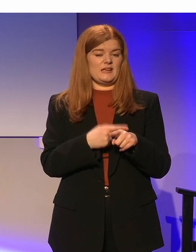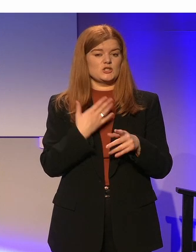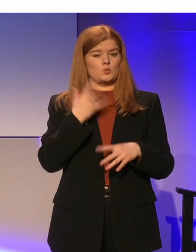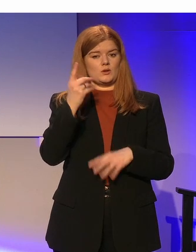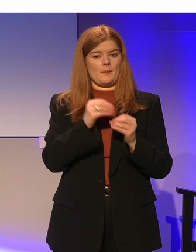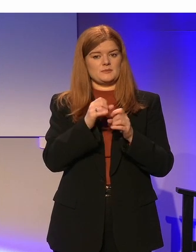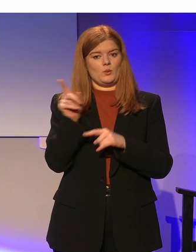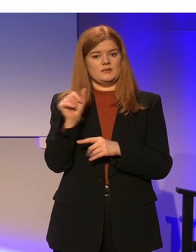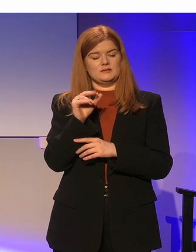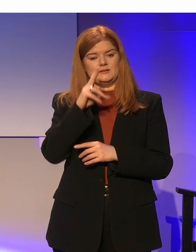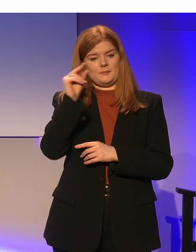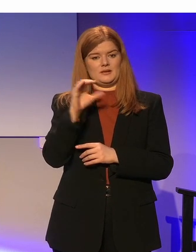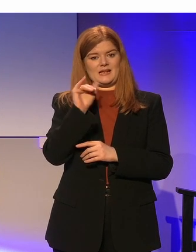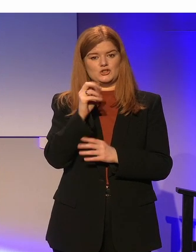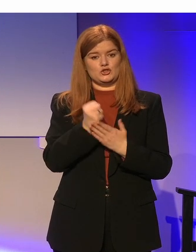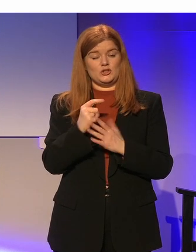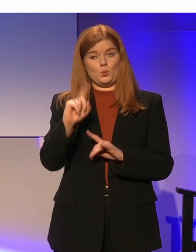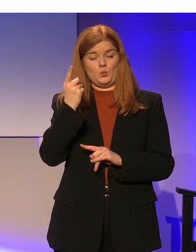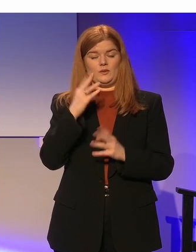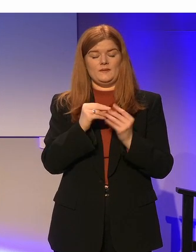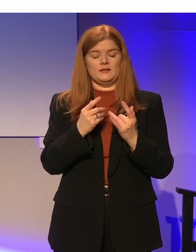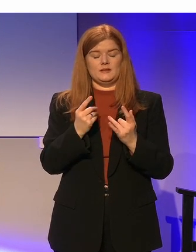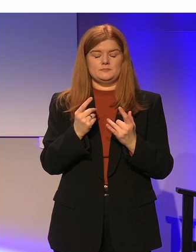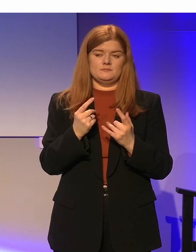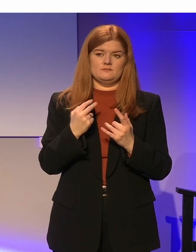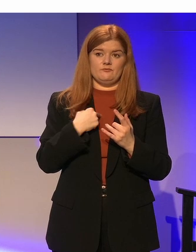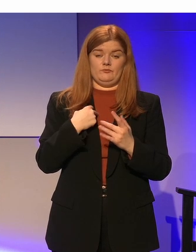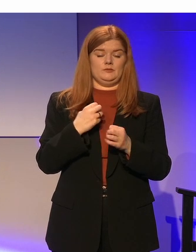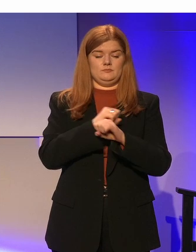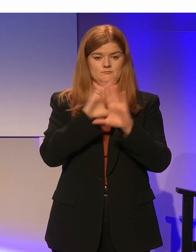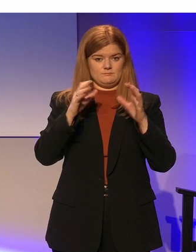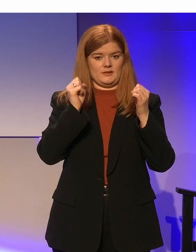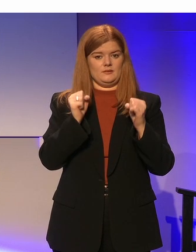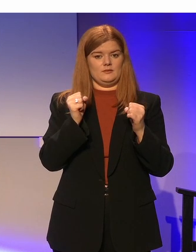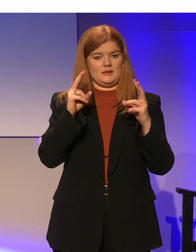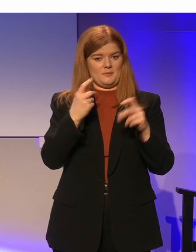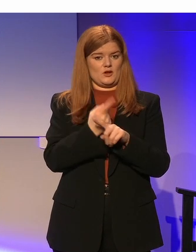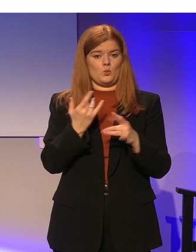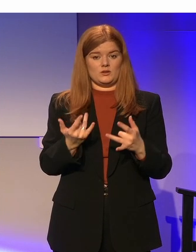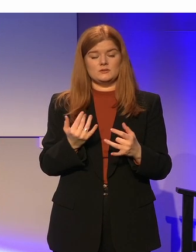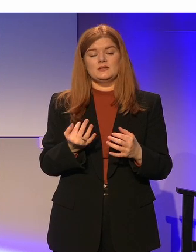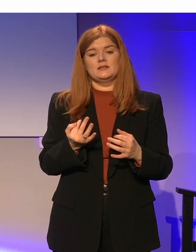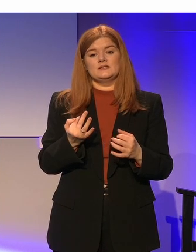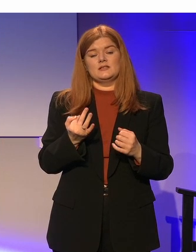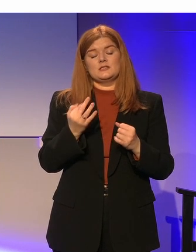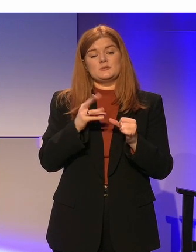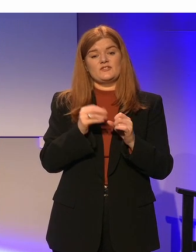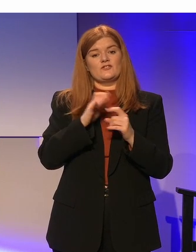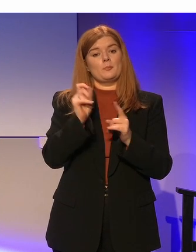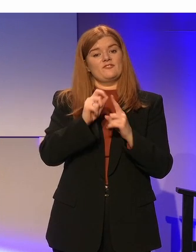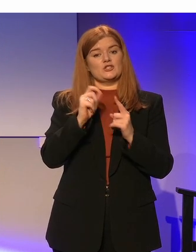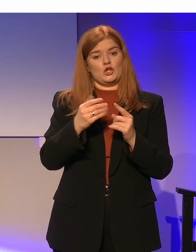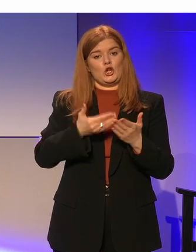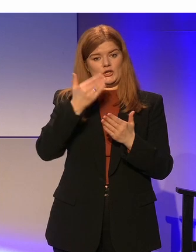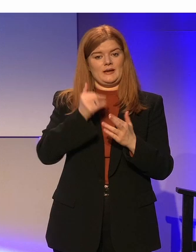a note on that case study that one thing that was really strong was the fact that particularly continuing professional learning, that